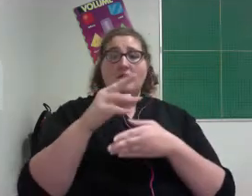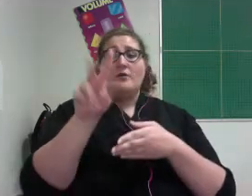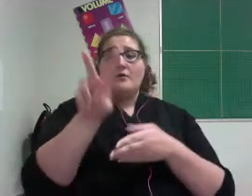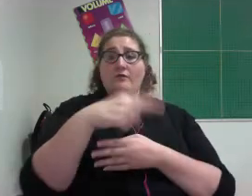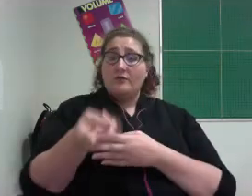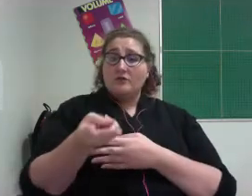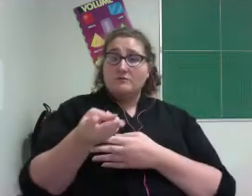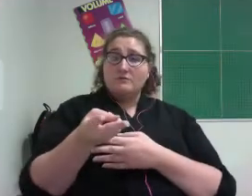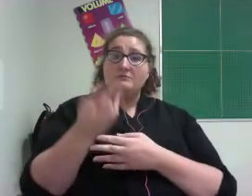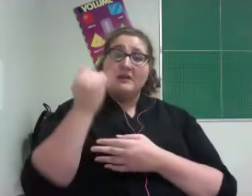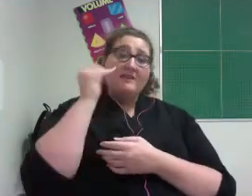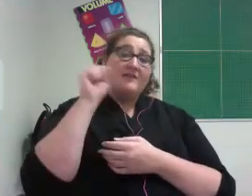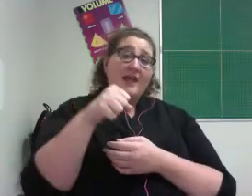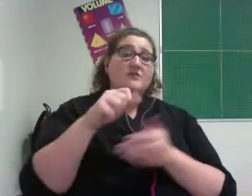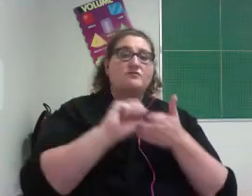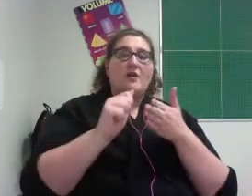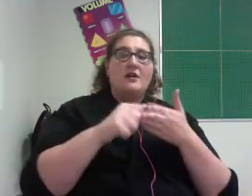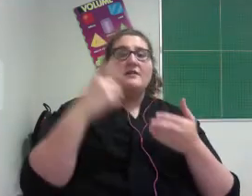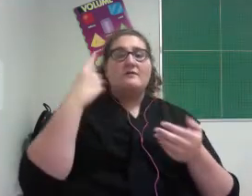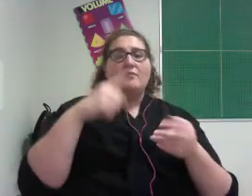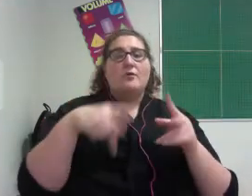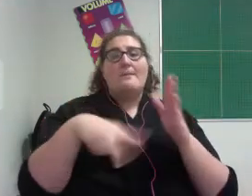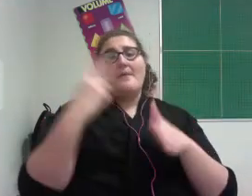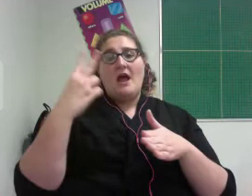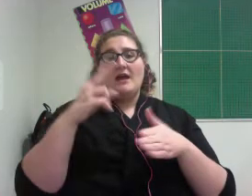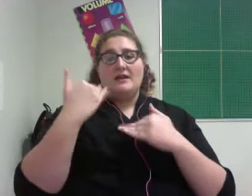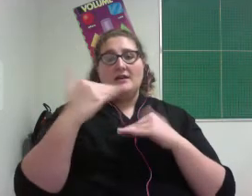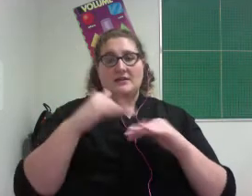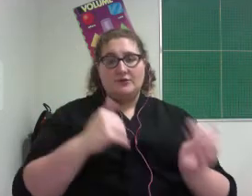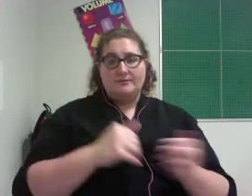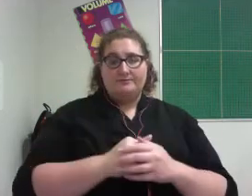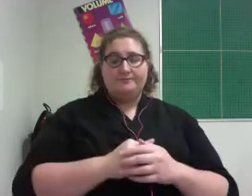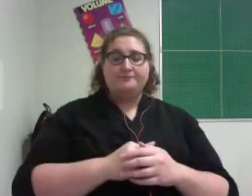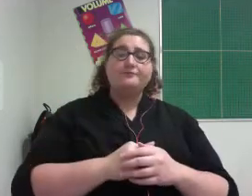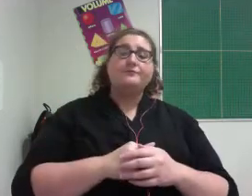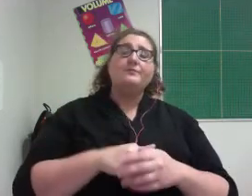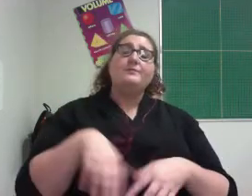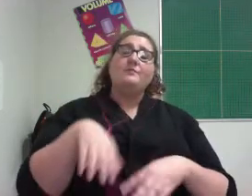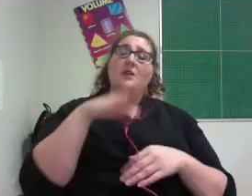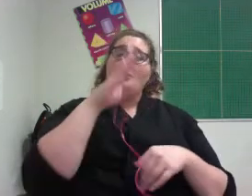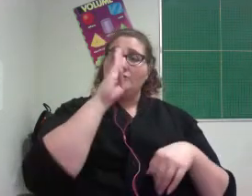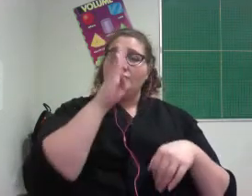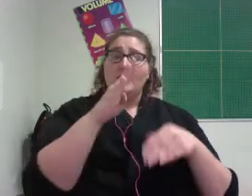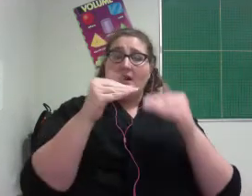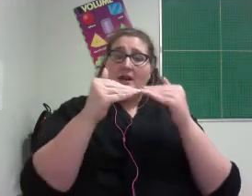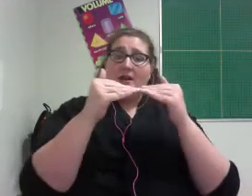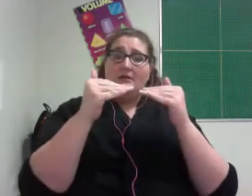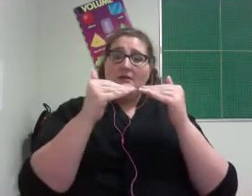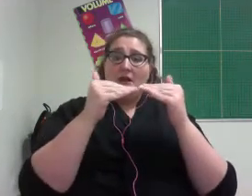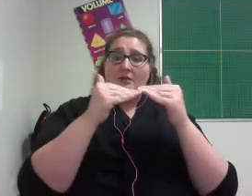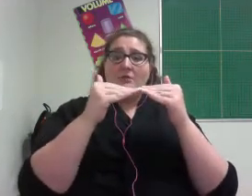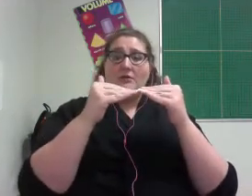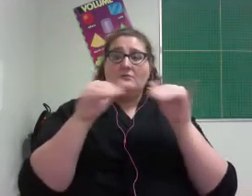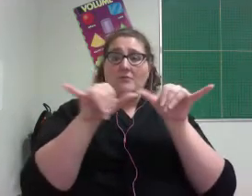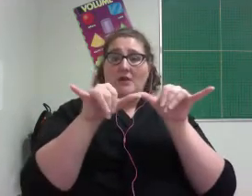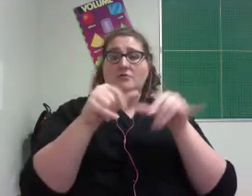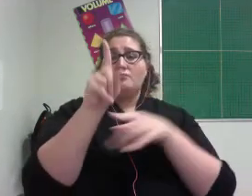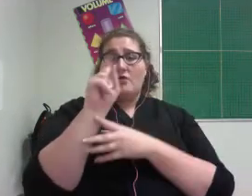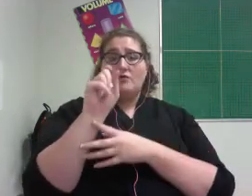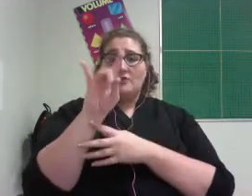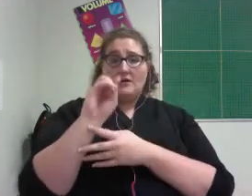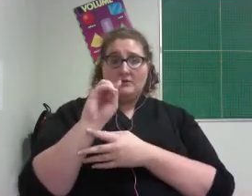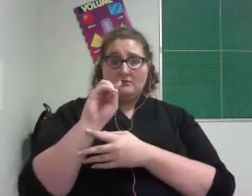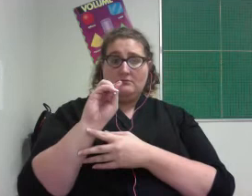is 180. So the first conditional statement would be if it is a straight angle, then the angle measures 80